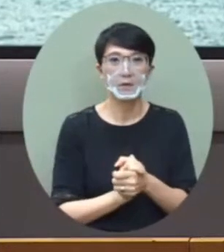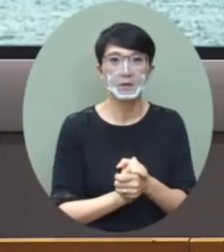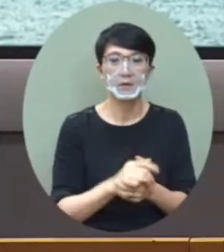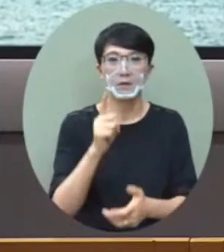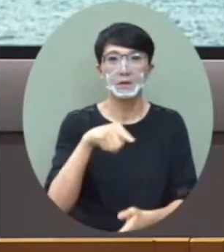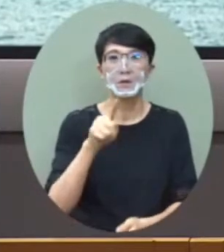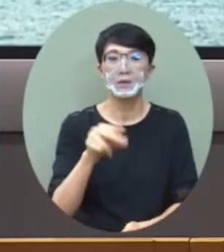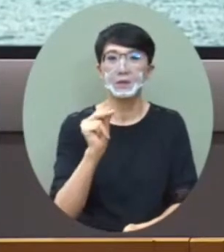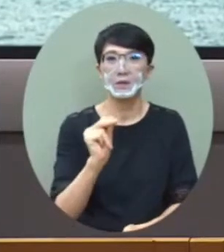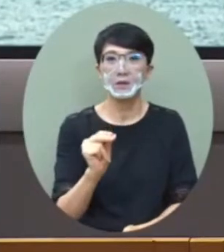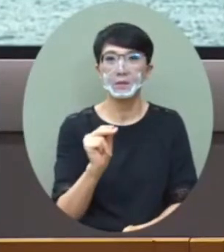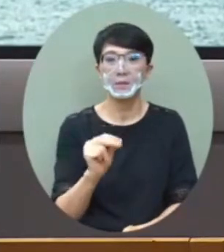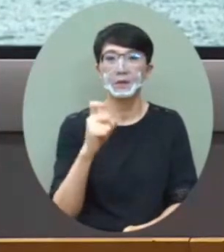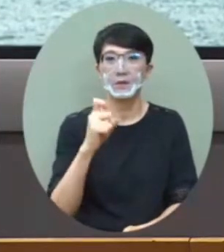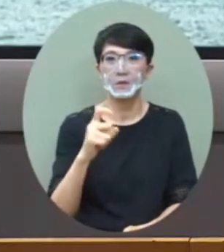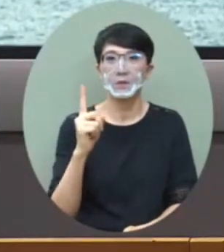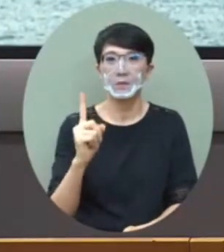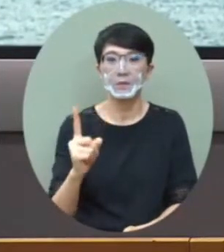Analyzing the death cases,